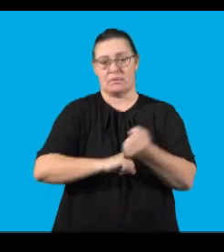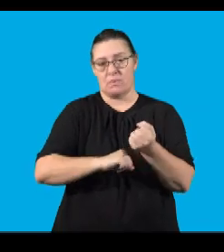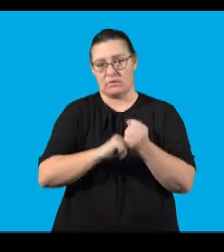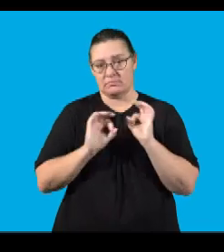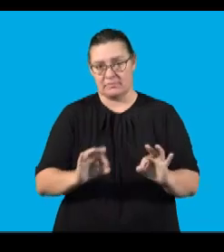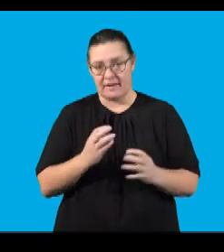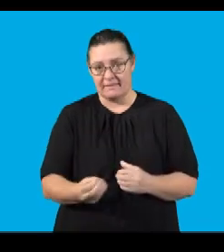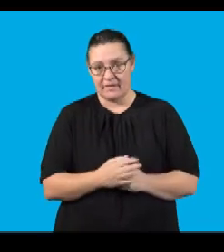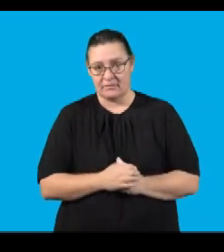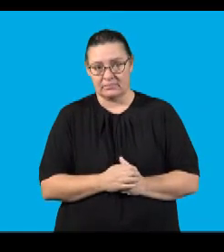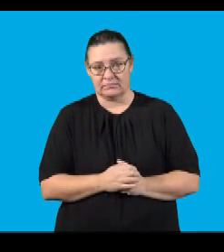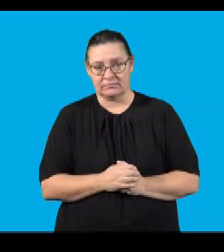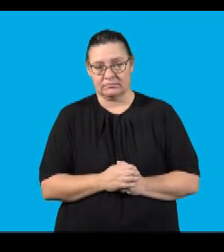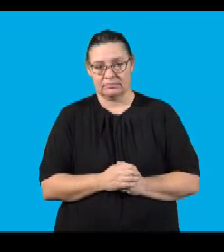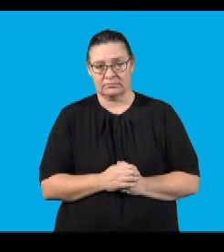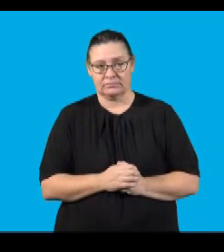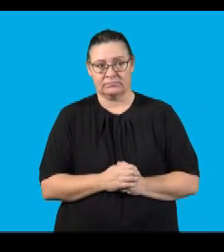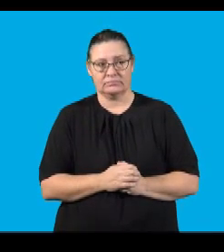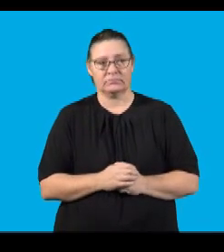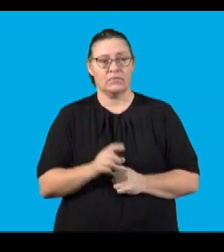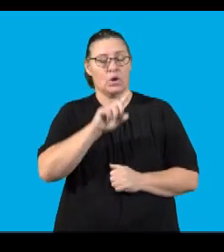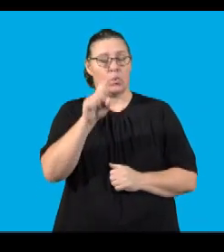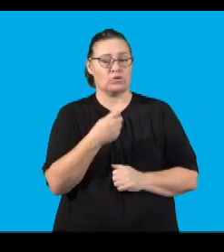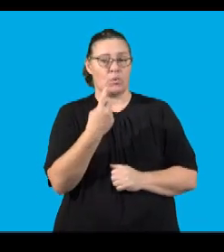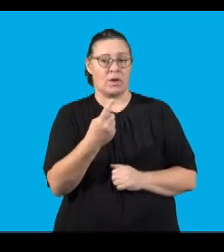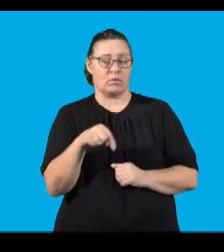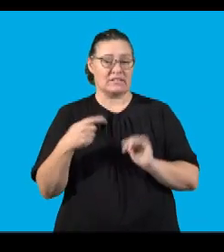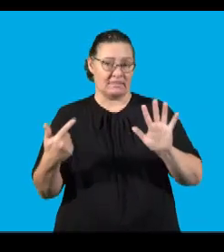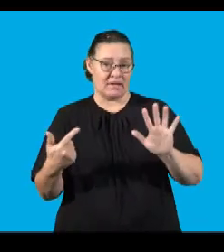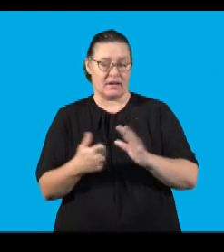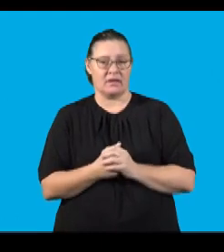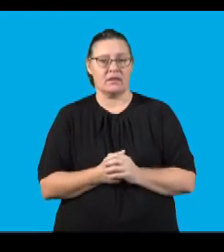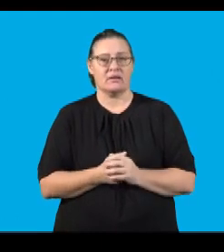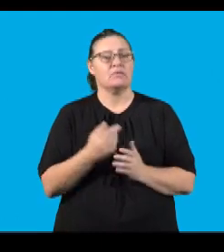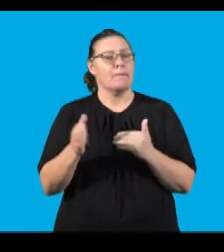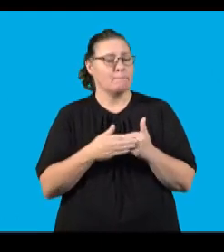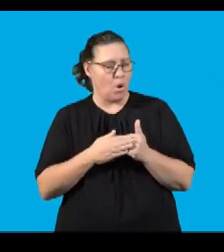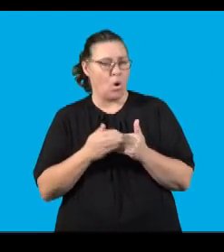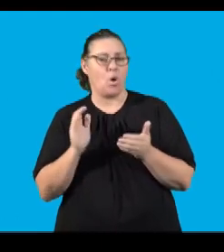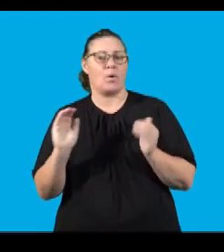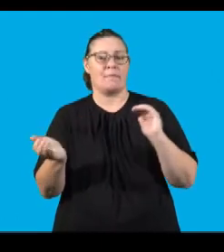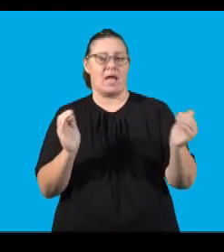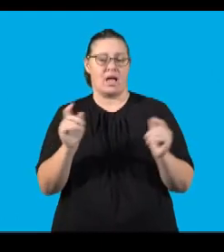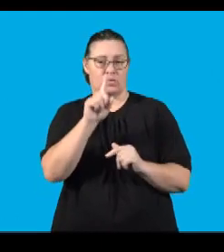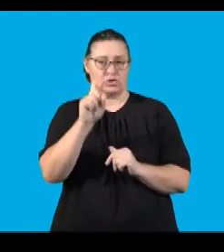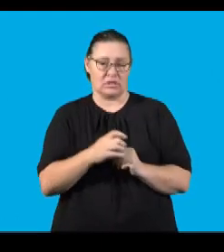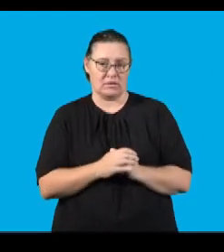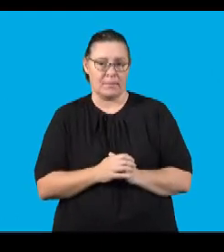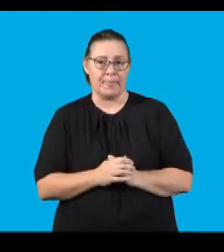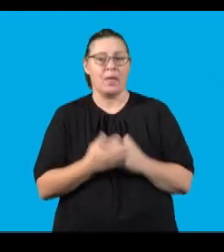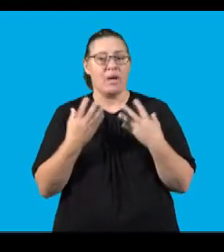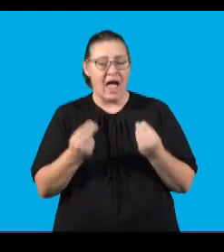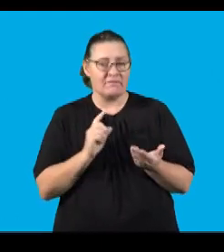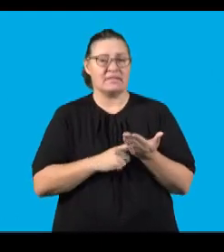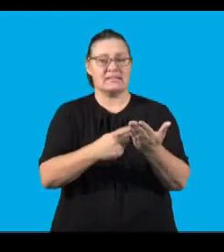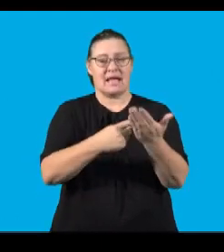supported. Question 1.7 is another comparative question. Here we